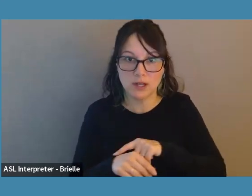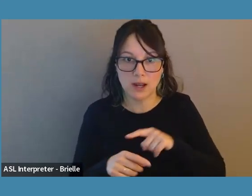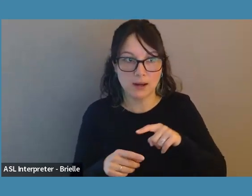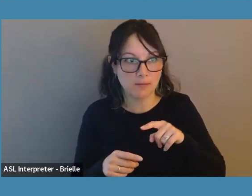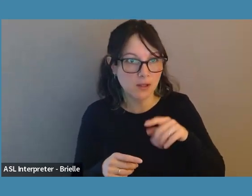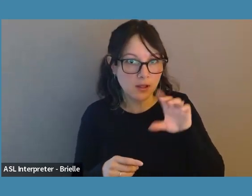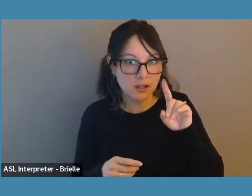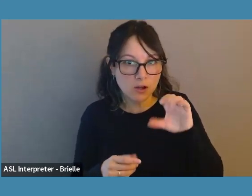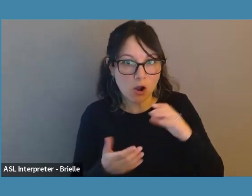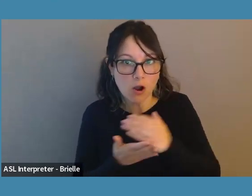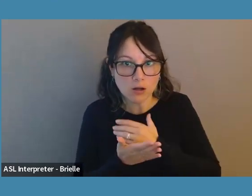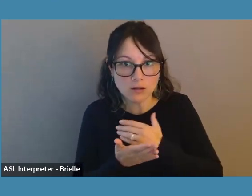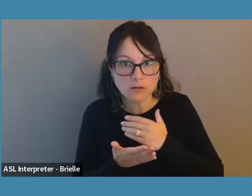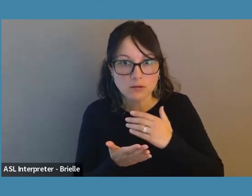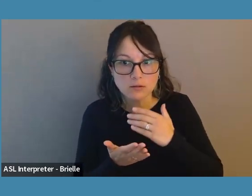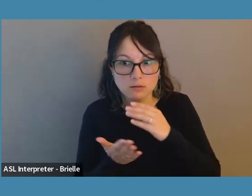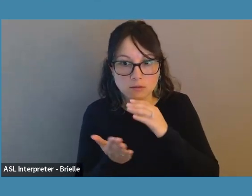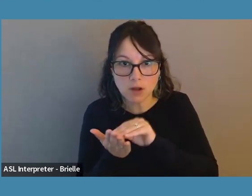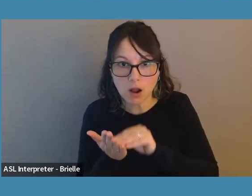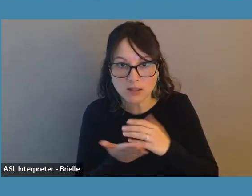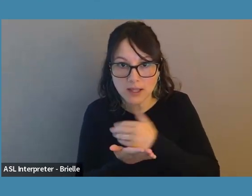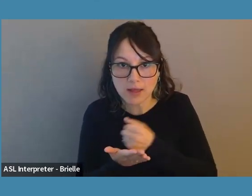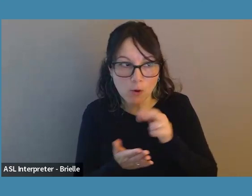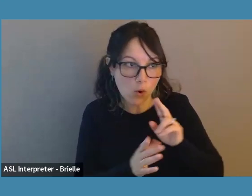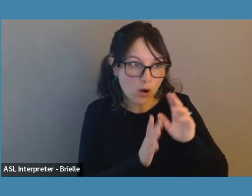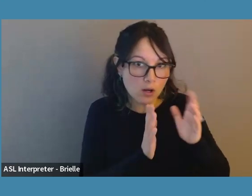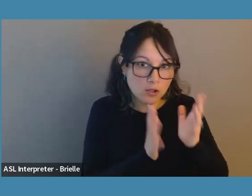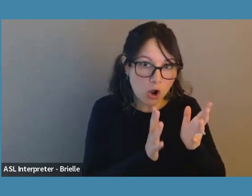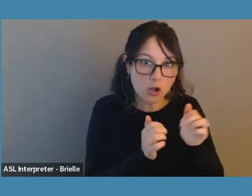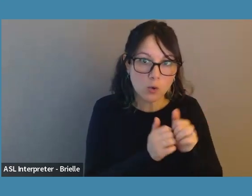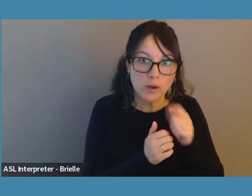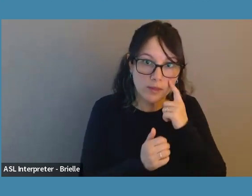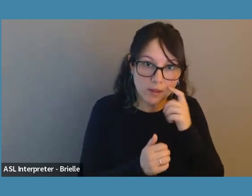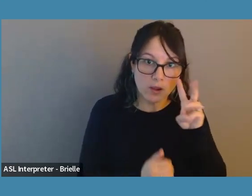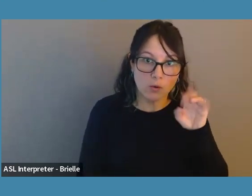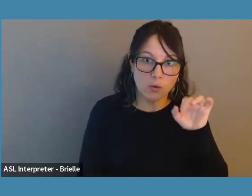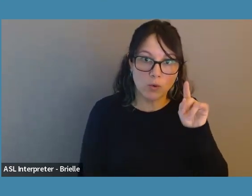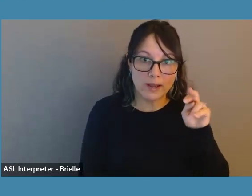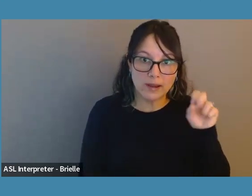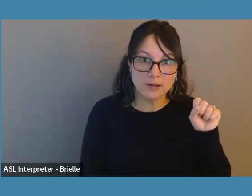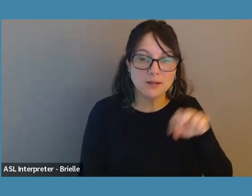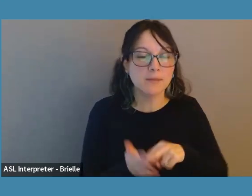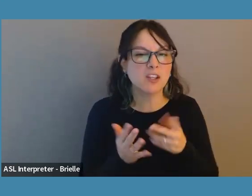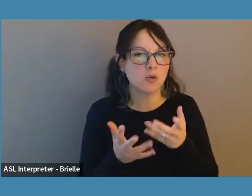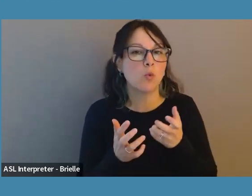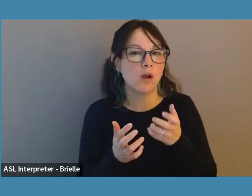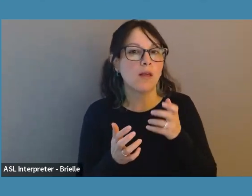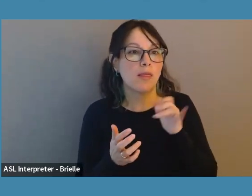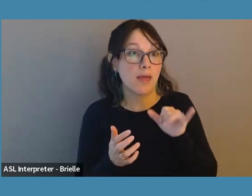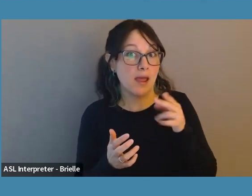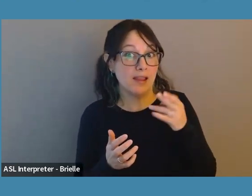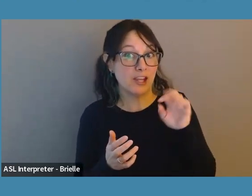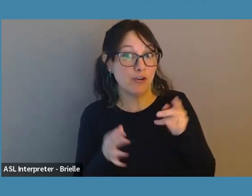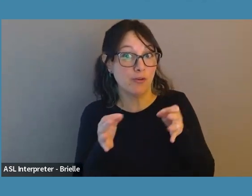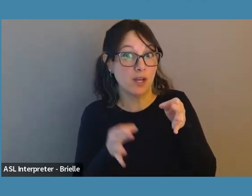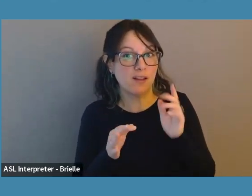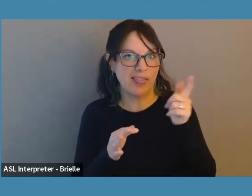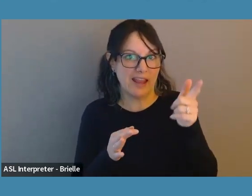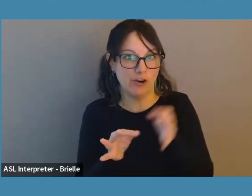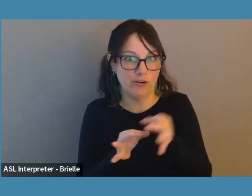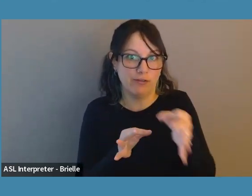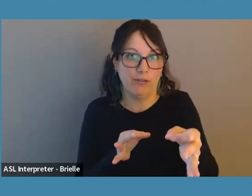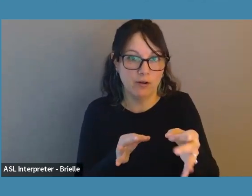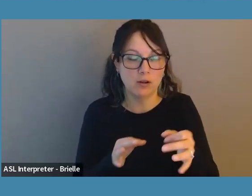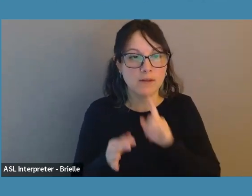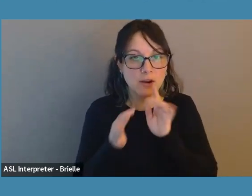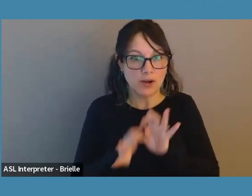your documents or talk to your witnesses. So you want to have that hearing at a later date. So it's